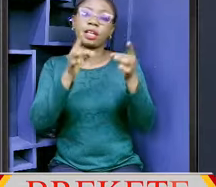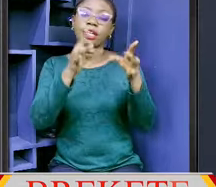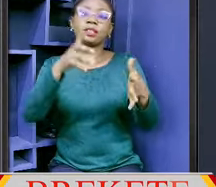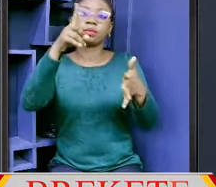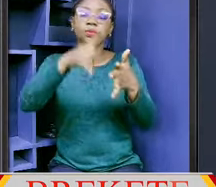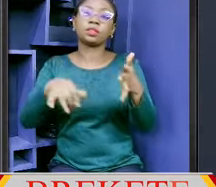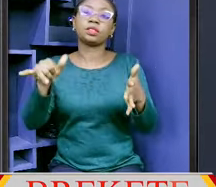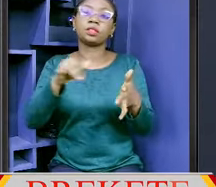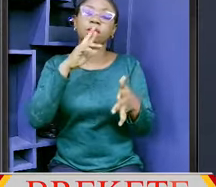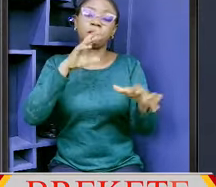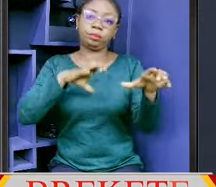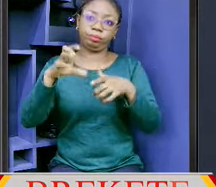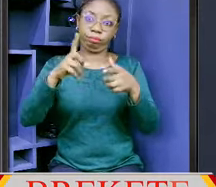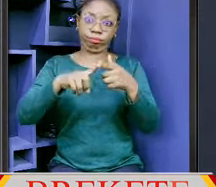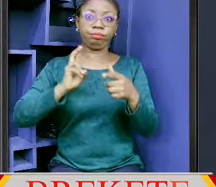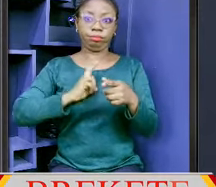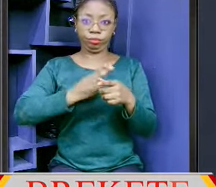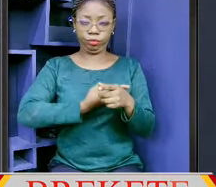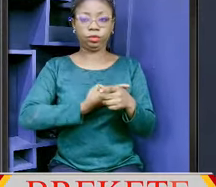them accountable.